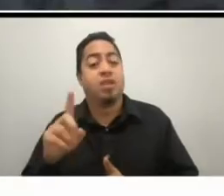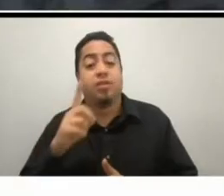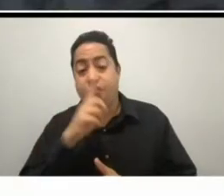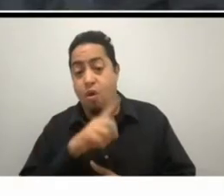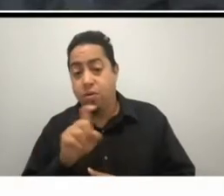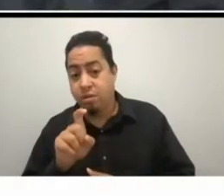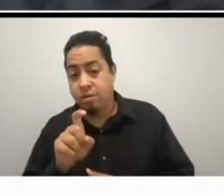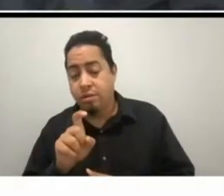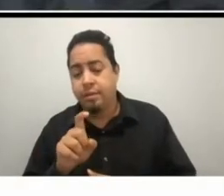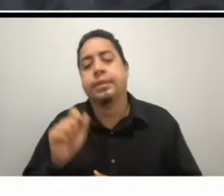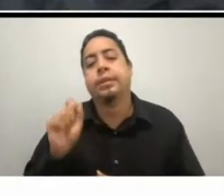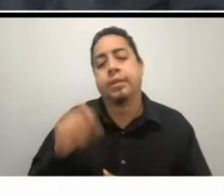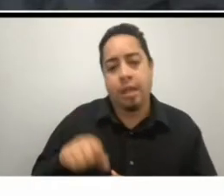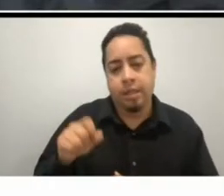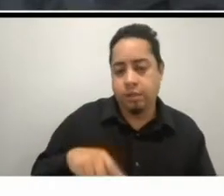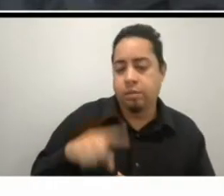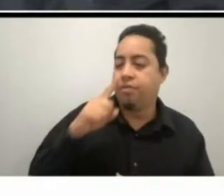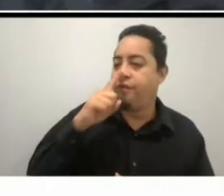is also false.